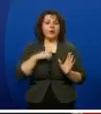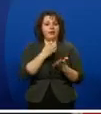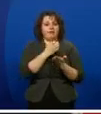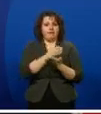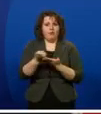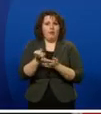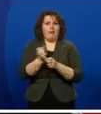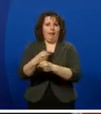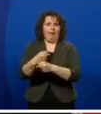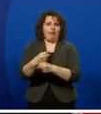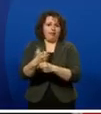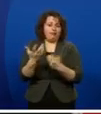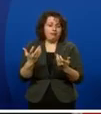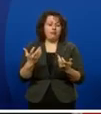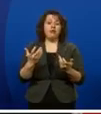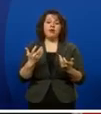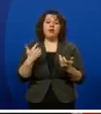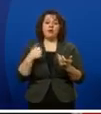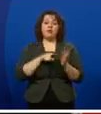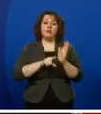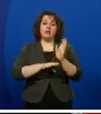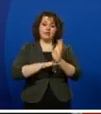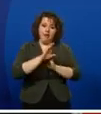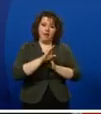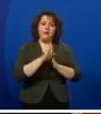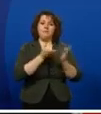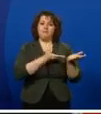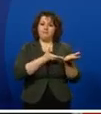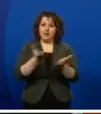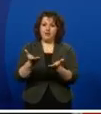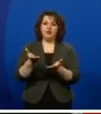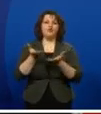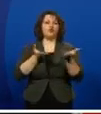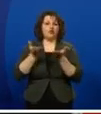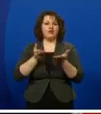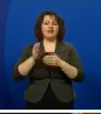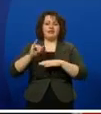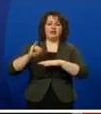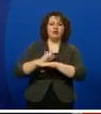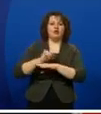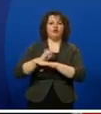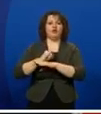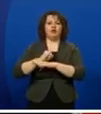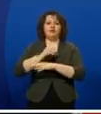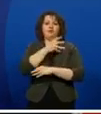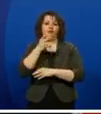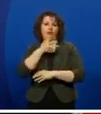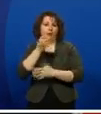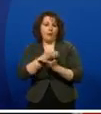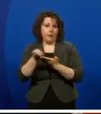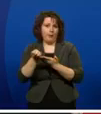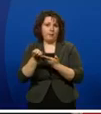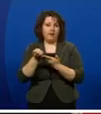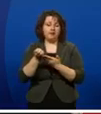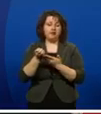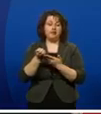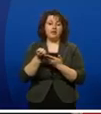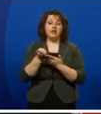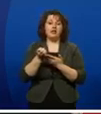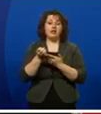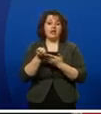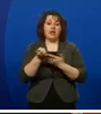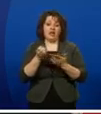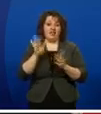manufacturer. We develop, deliver, and service industrial and agricultural equipment for the benefit of